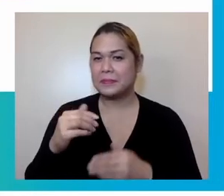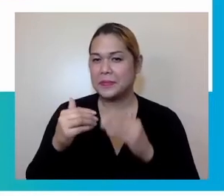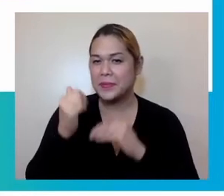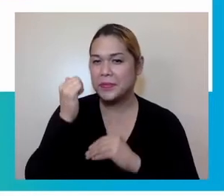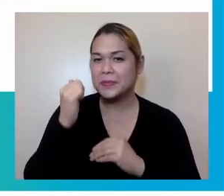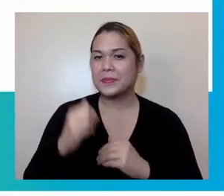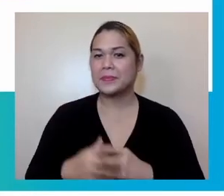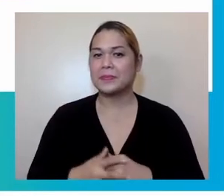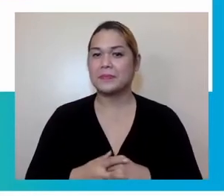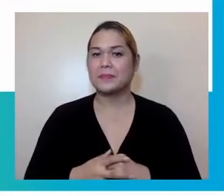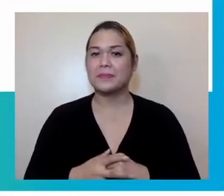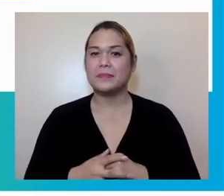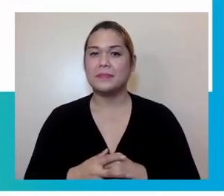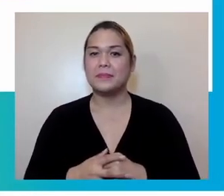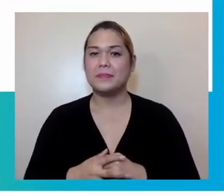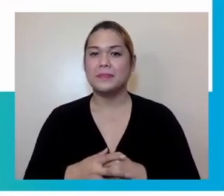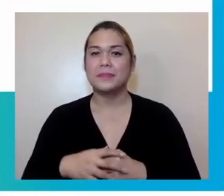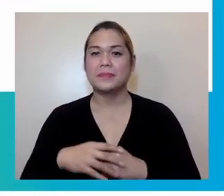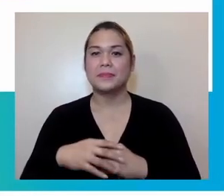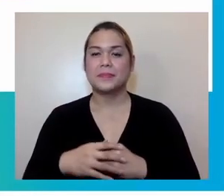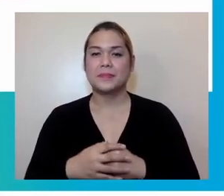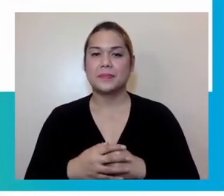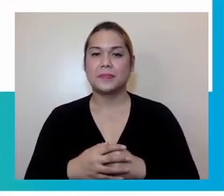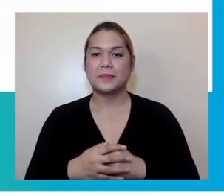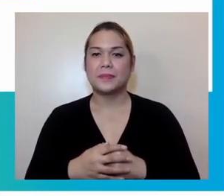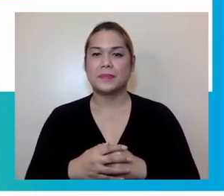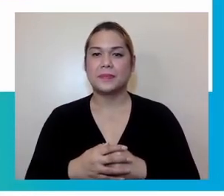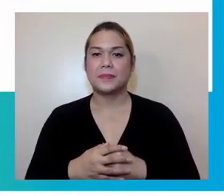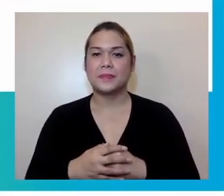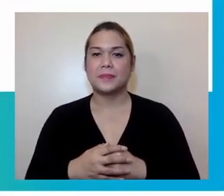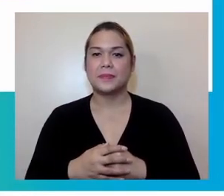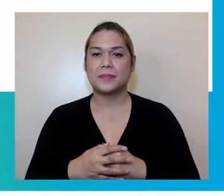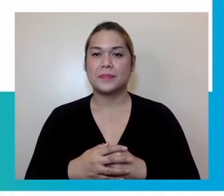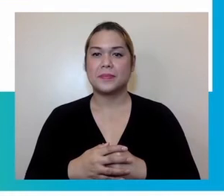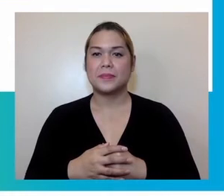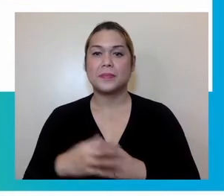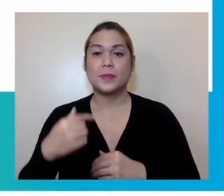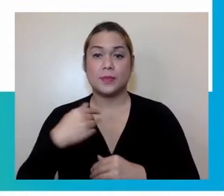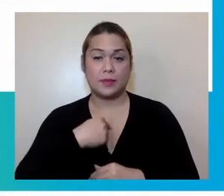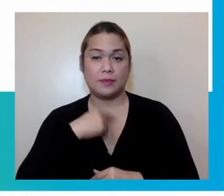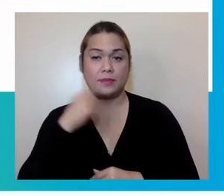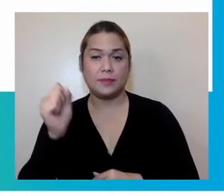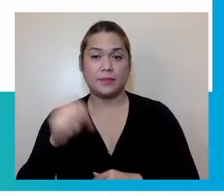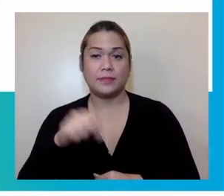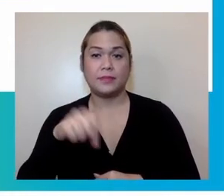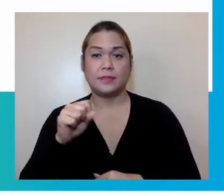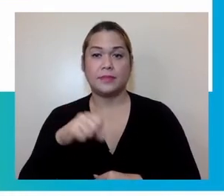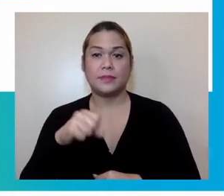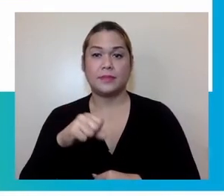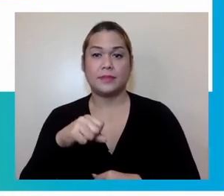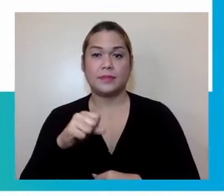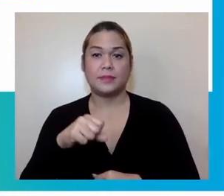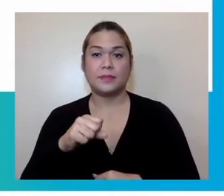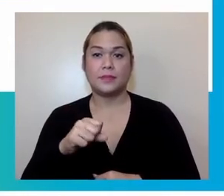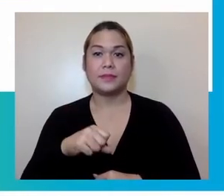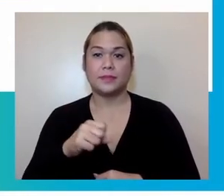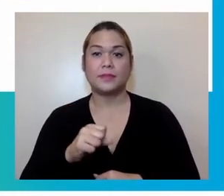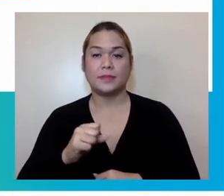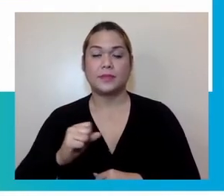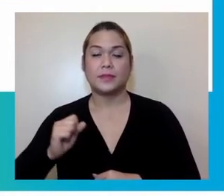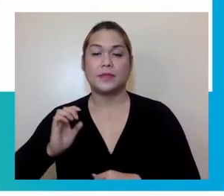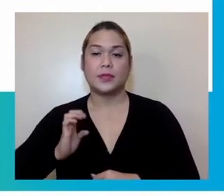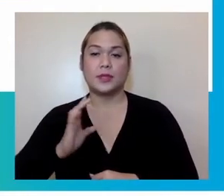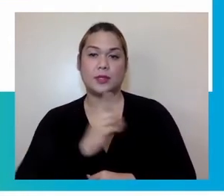I'm only one of 12 executive directors at the ADB board. I represent, with